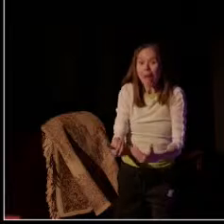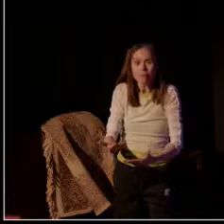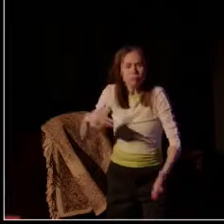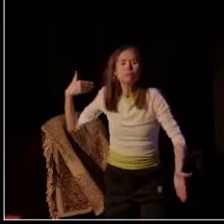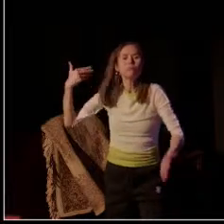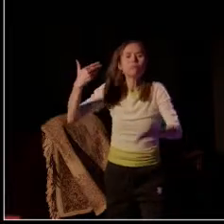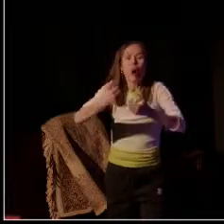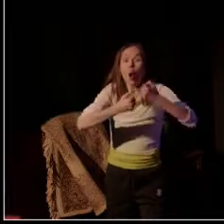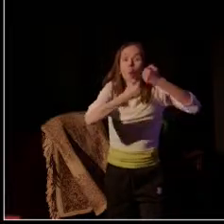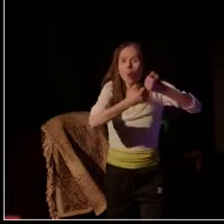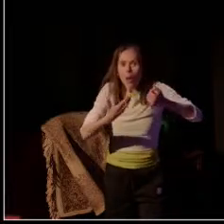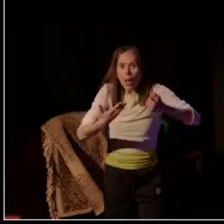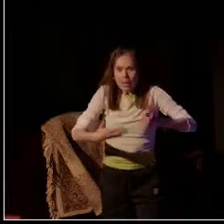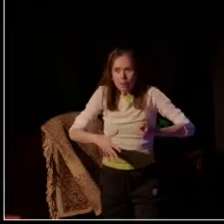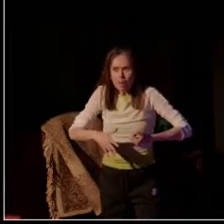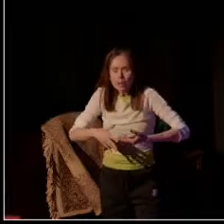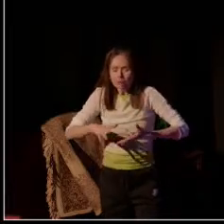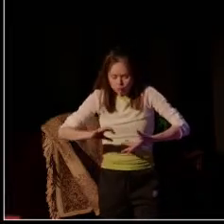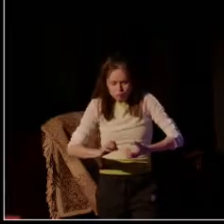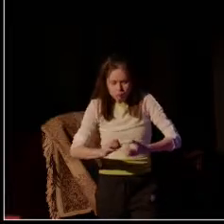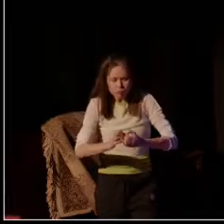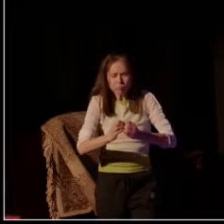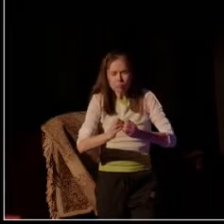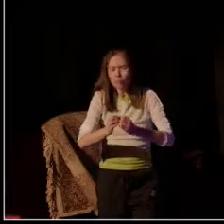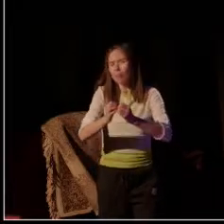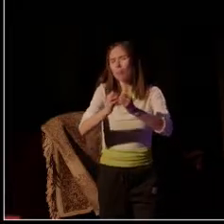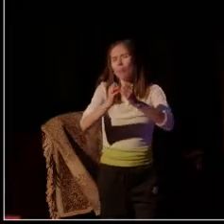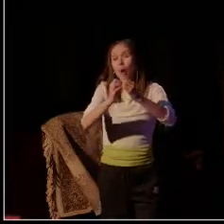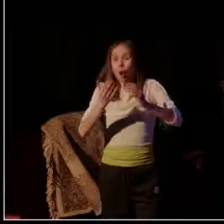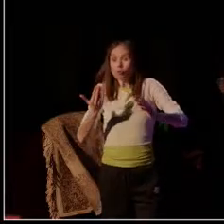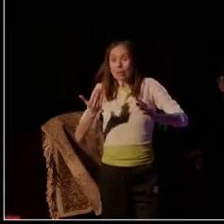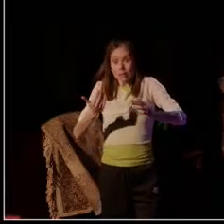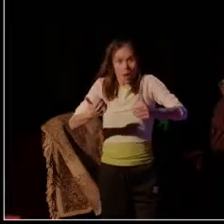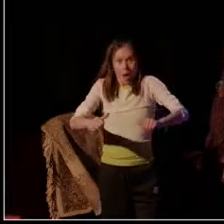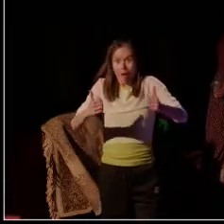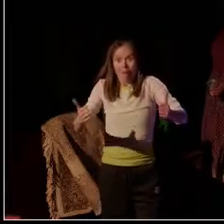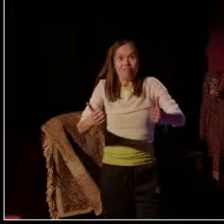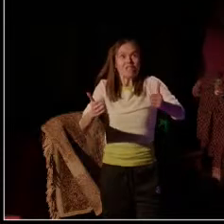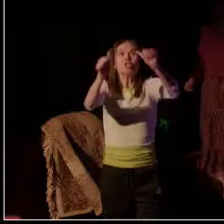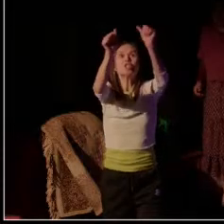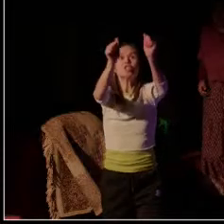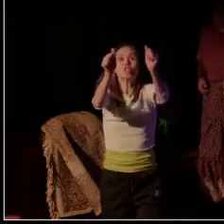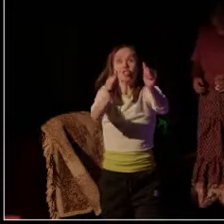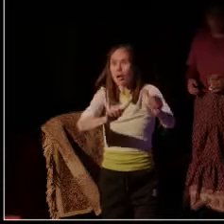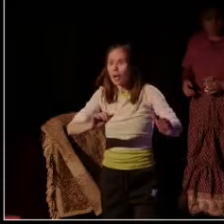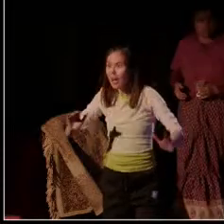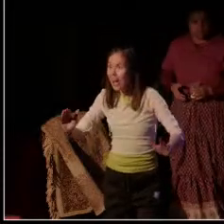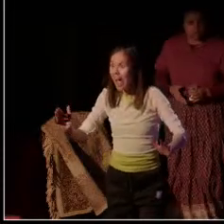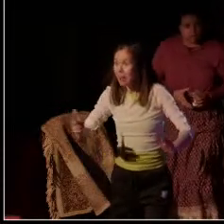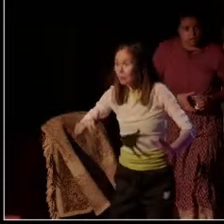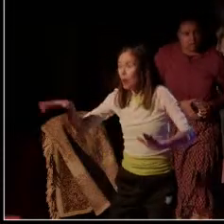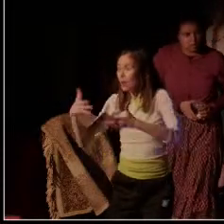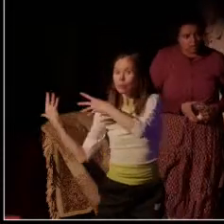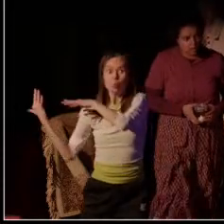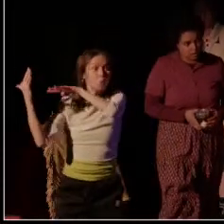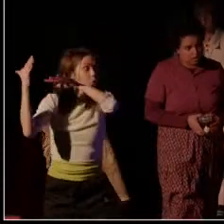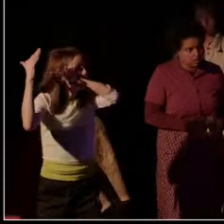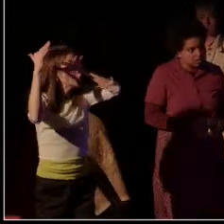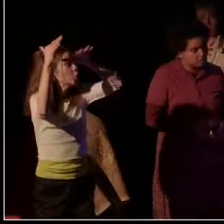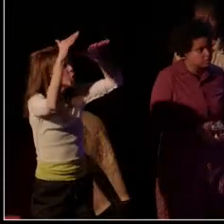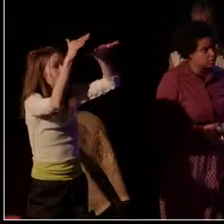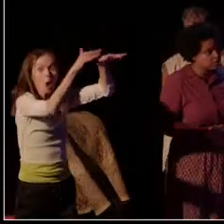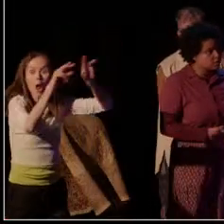making and recently completed. With hungry hearts, everyone's with Paulina to